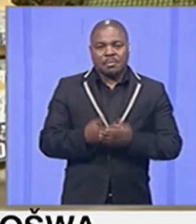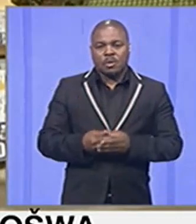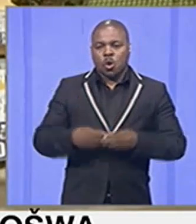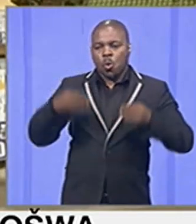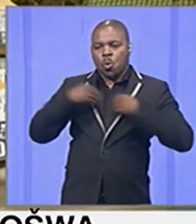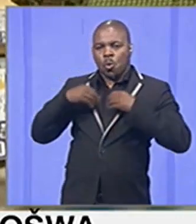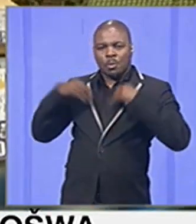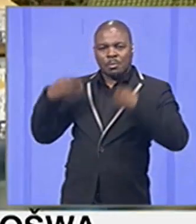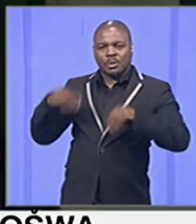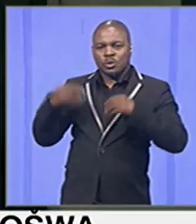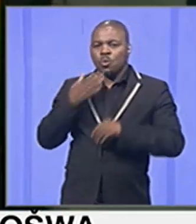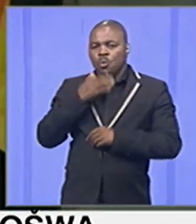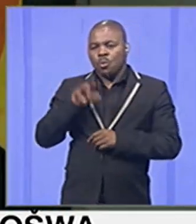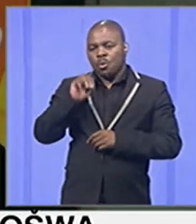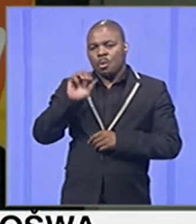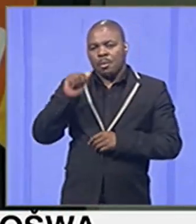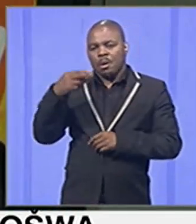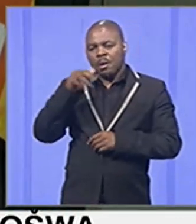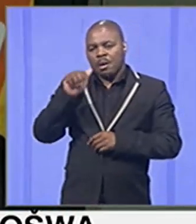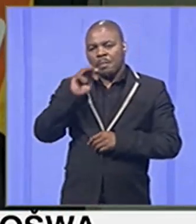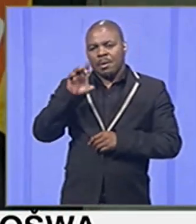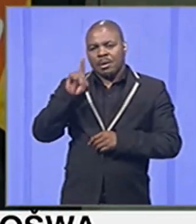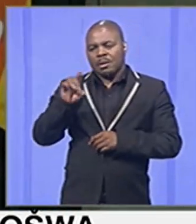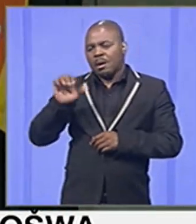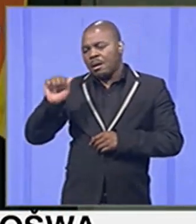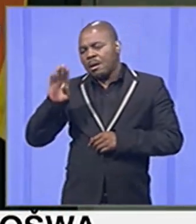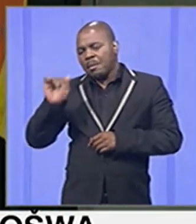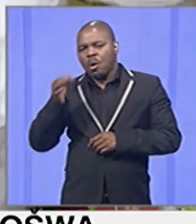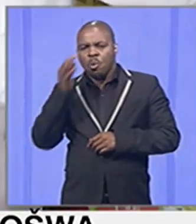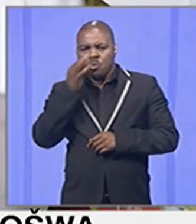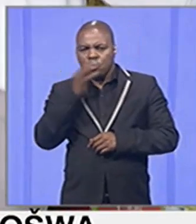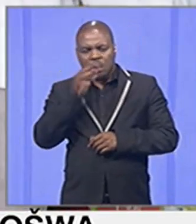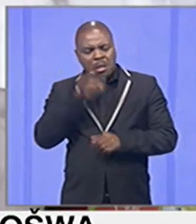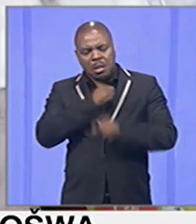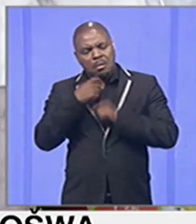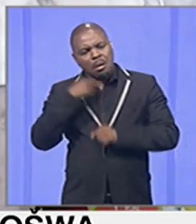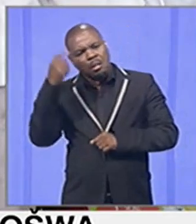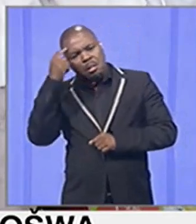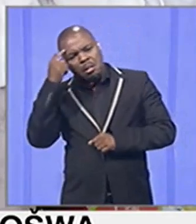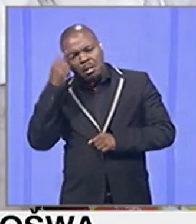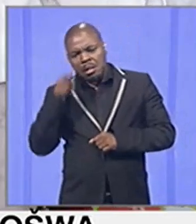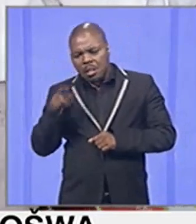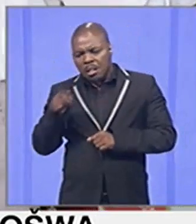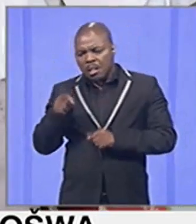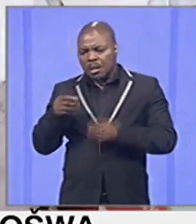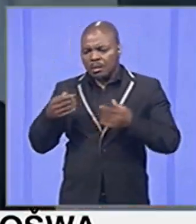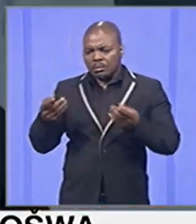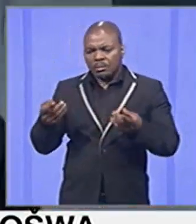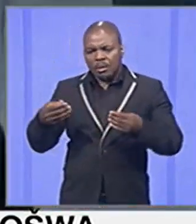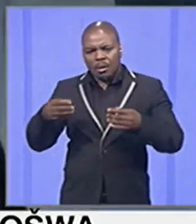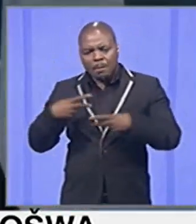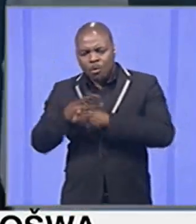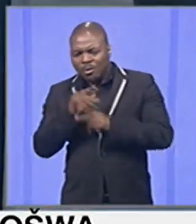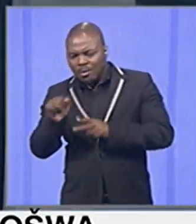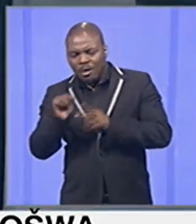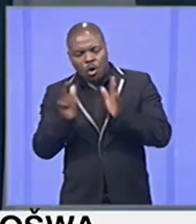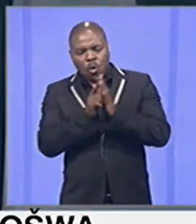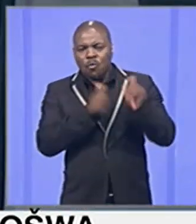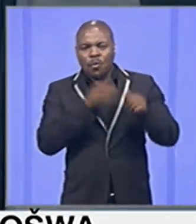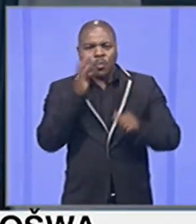lebenkele Mohammed Aba o re o ne a sa hlokomele gore thepa ya hae ha ikamahanye le molao. I was not aware of it, that it doesn't